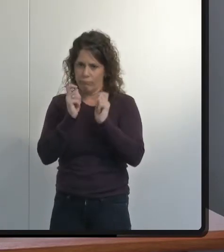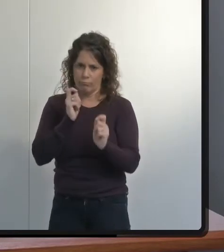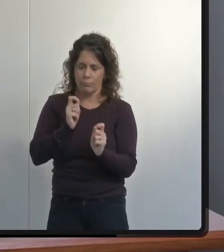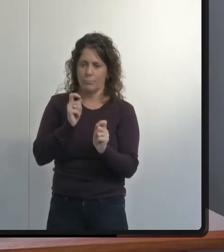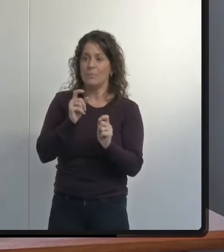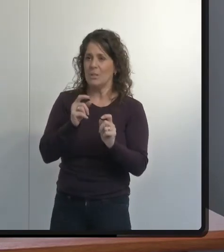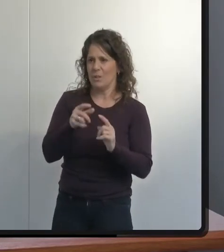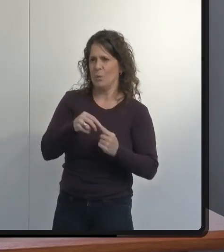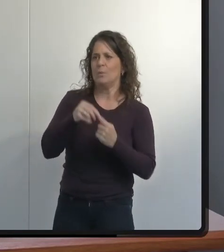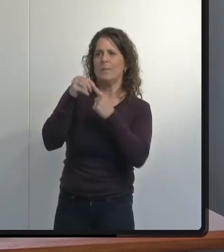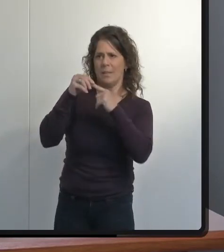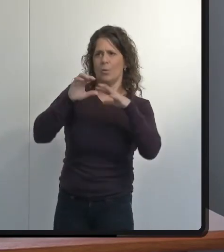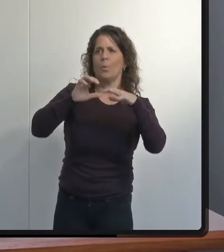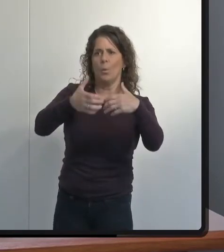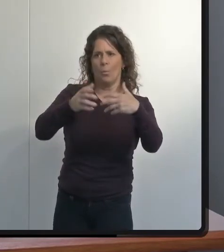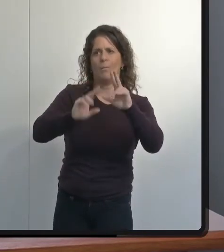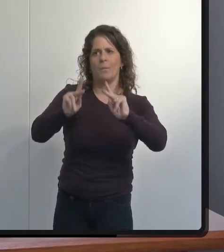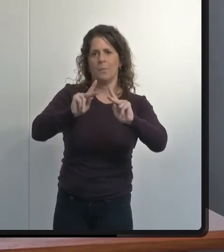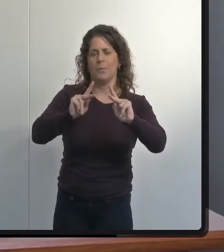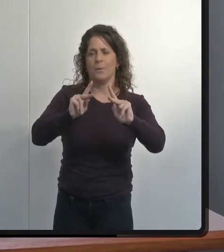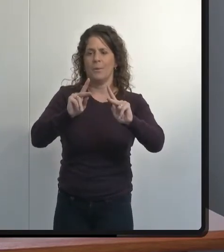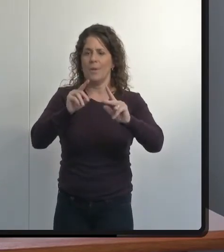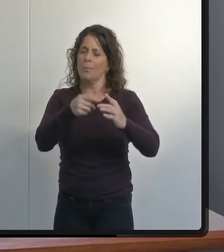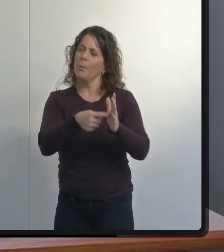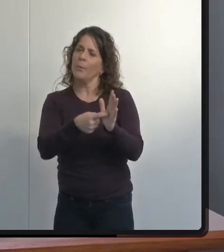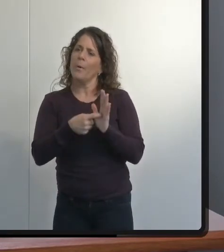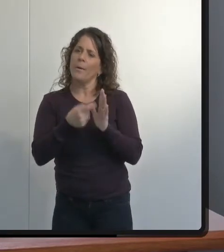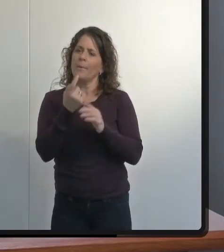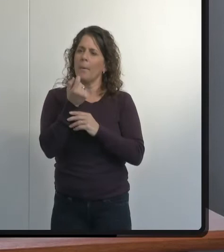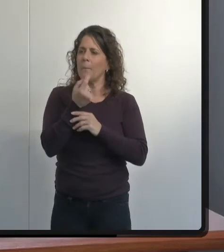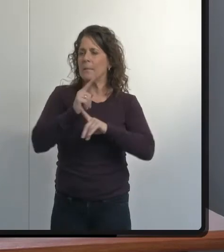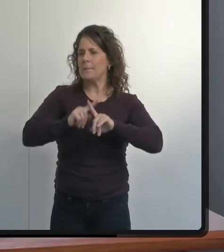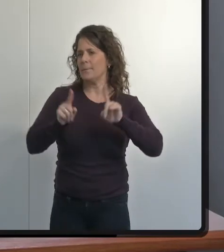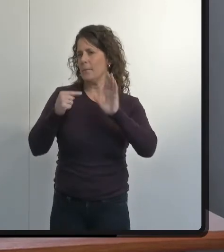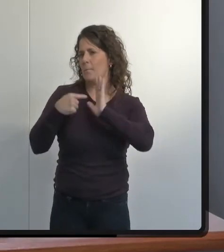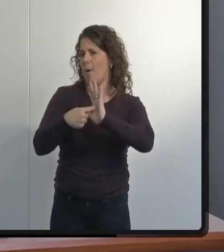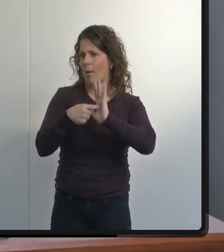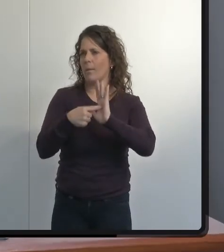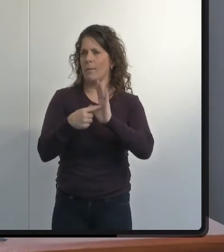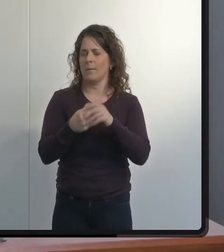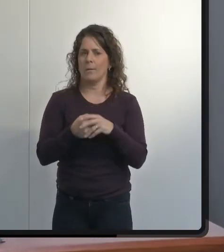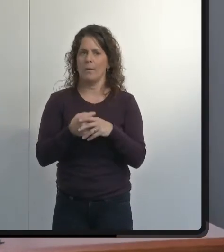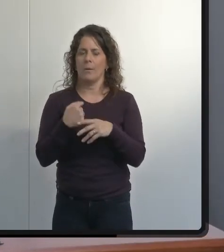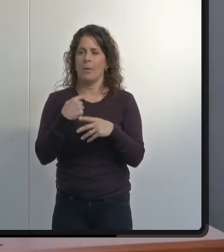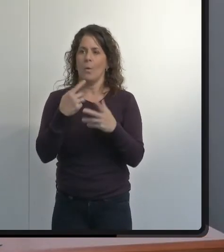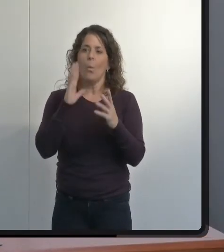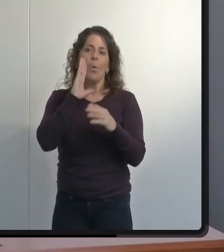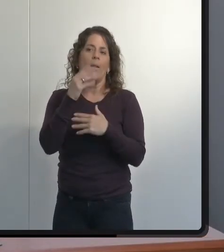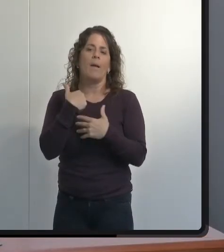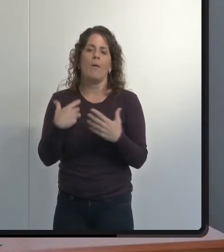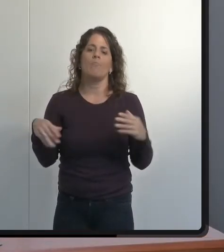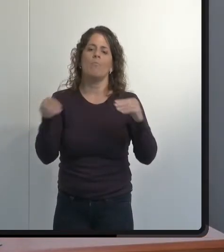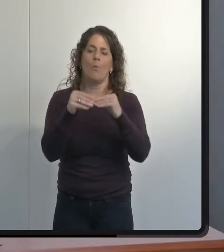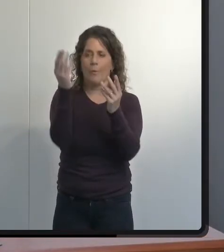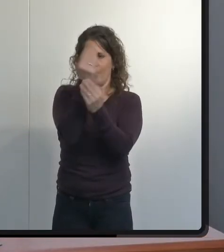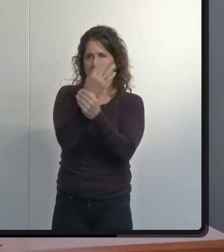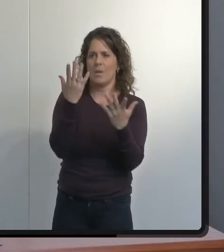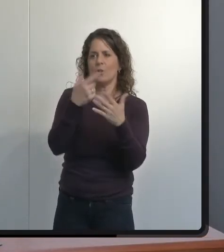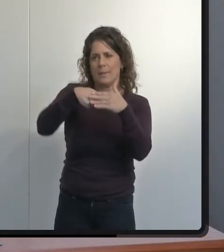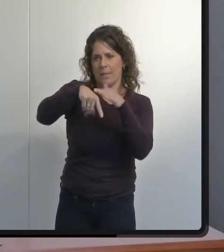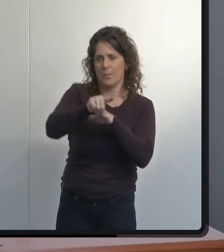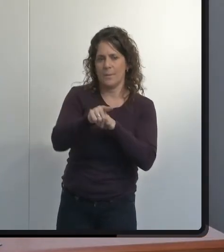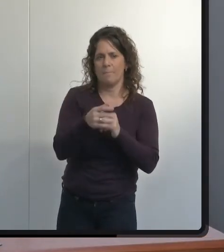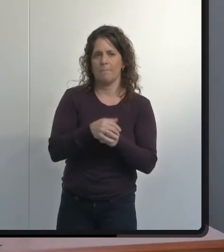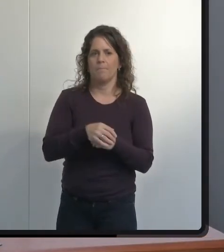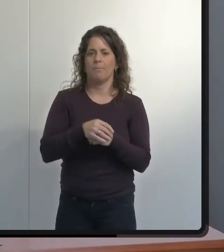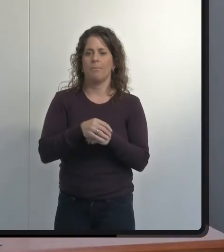unique population, which requires some different modeling. So we're hoping to have that information a little bit more finite sometime next week. In regards